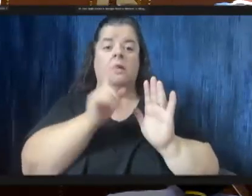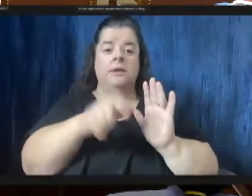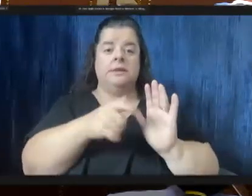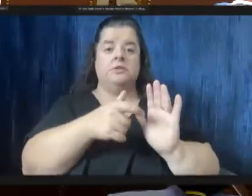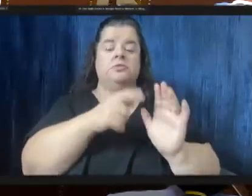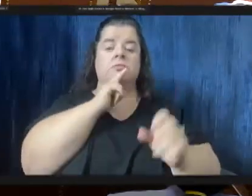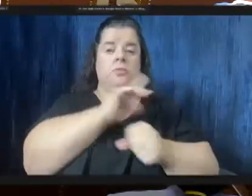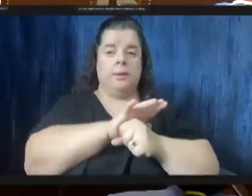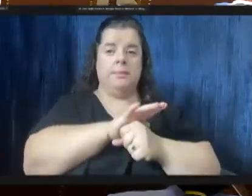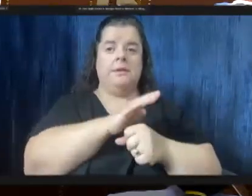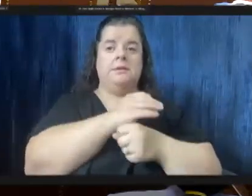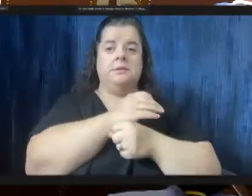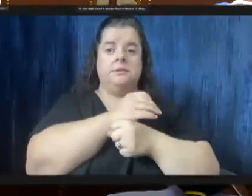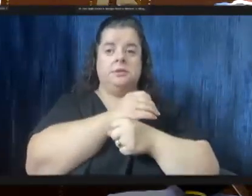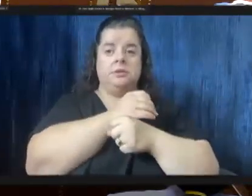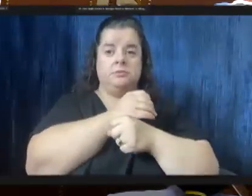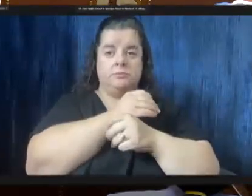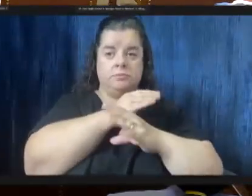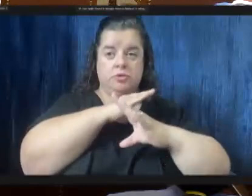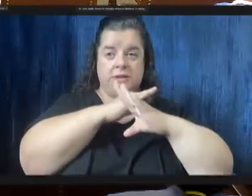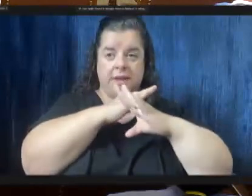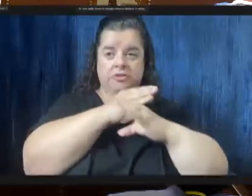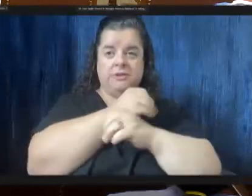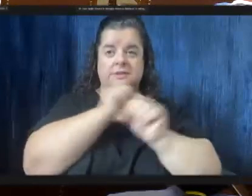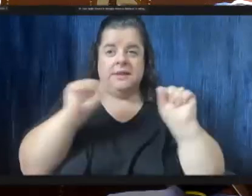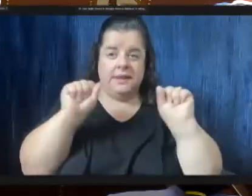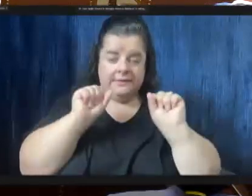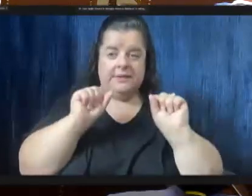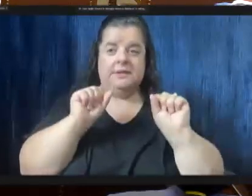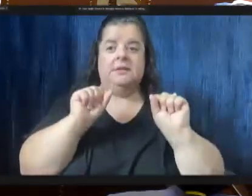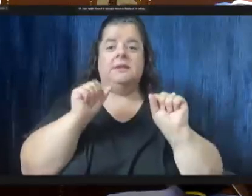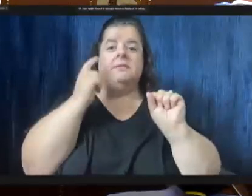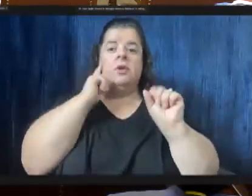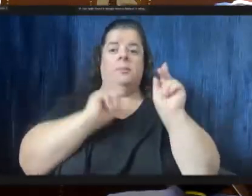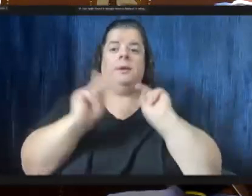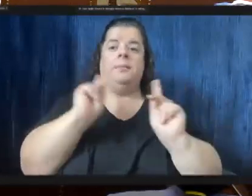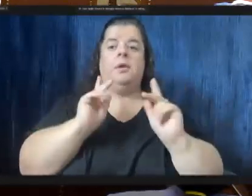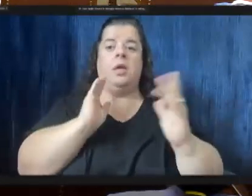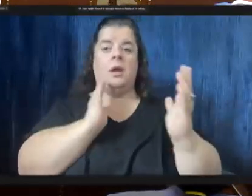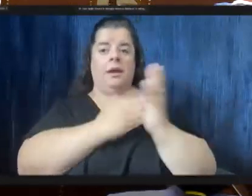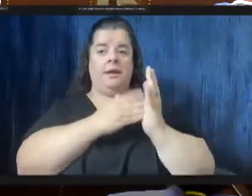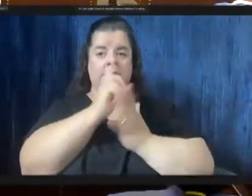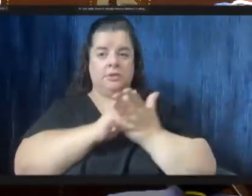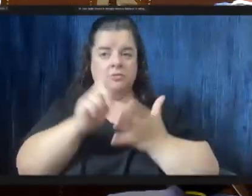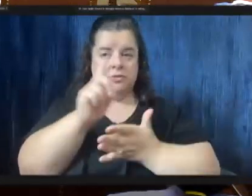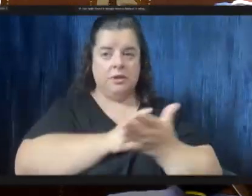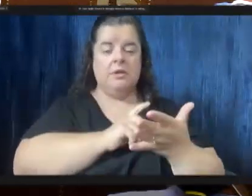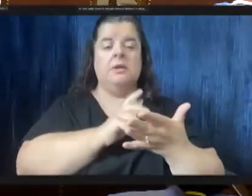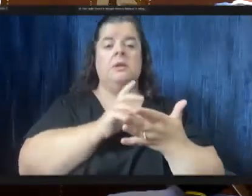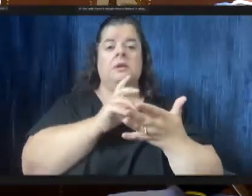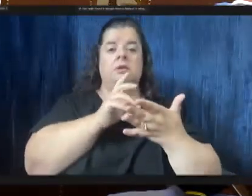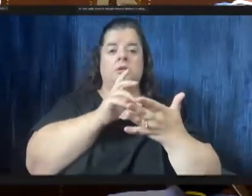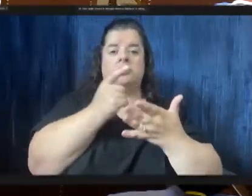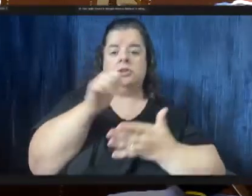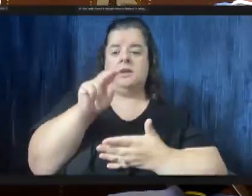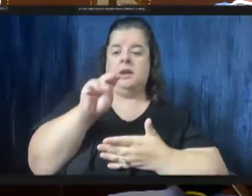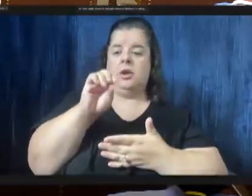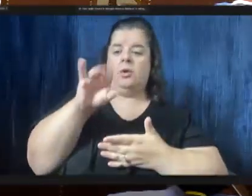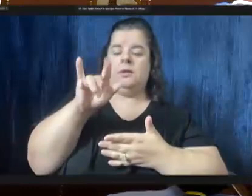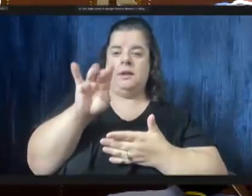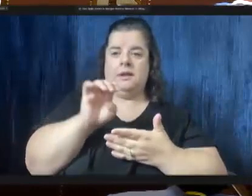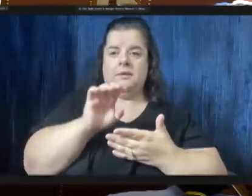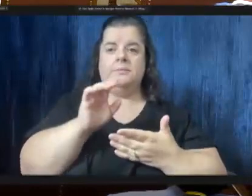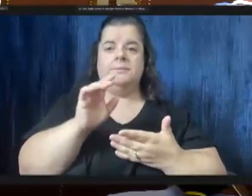protection, security, and safety of our people against discrimination, forced assimilation, eugenics, and genocide. The title